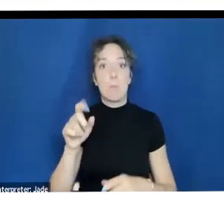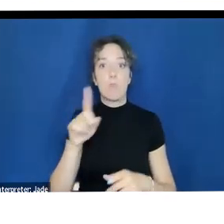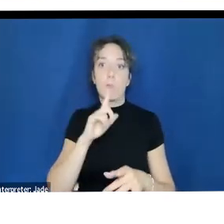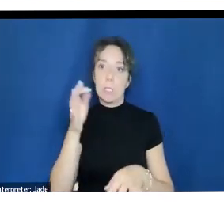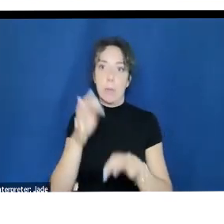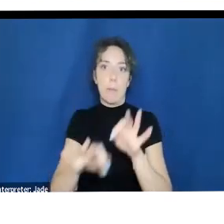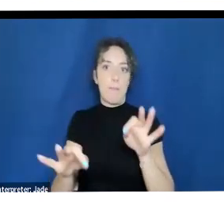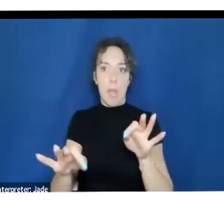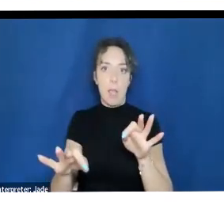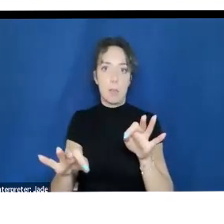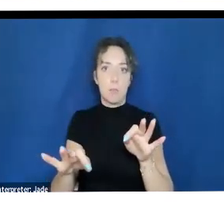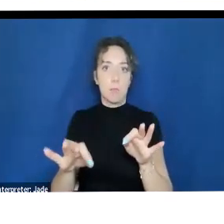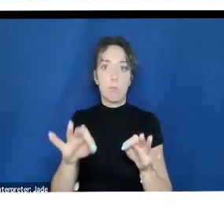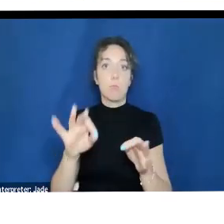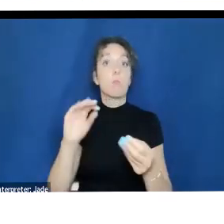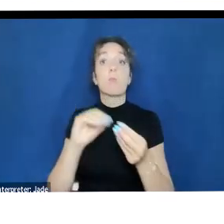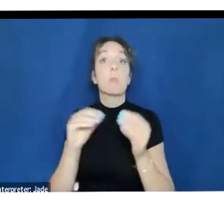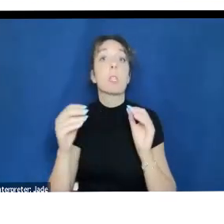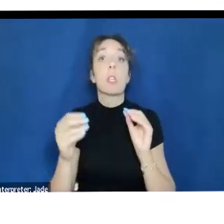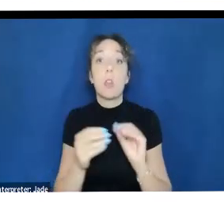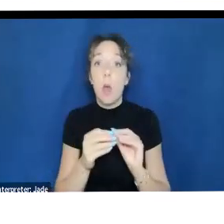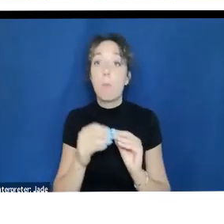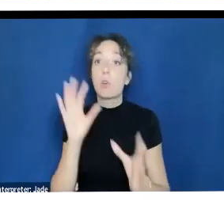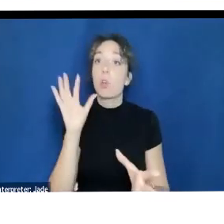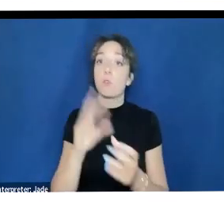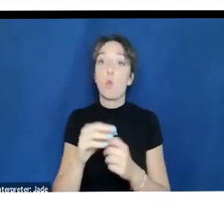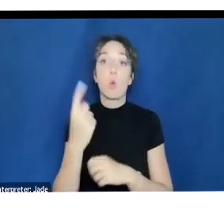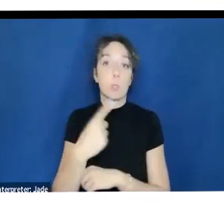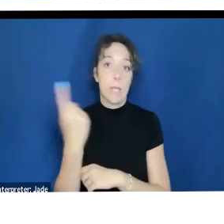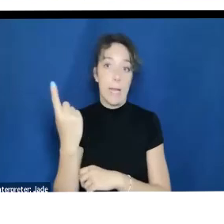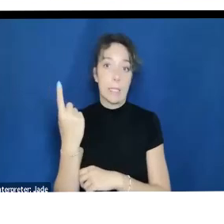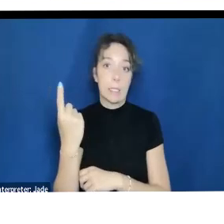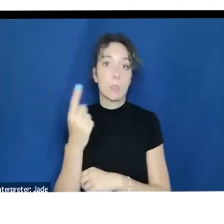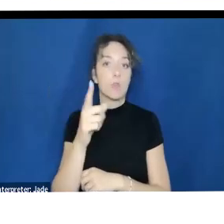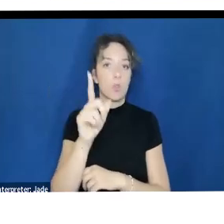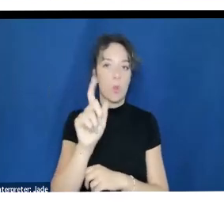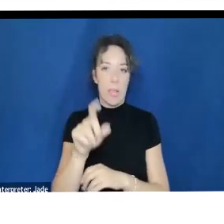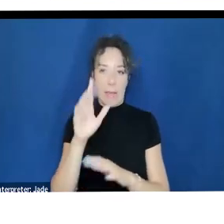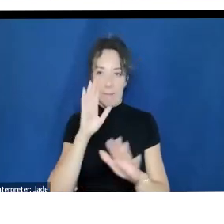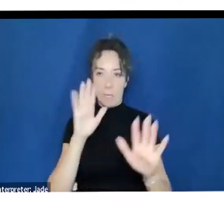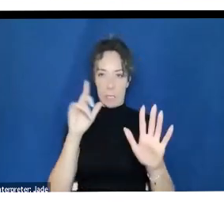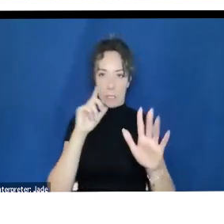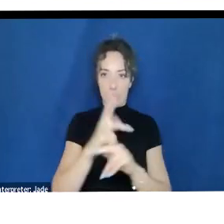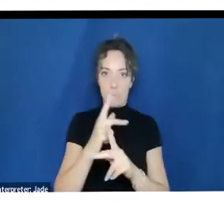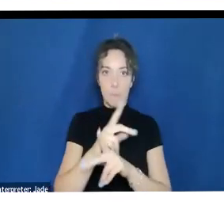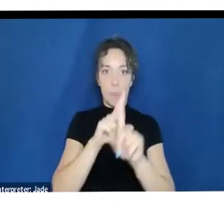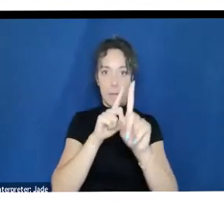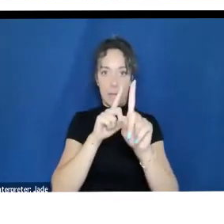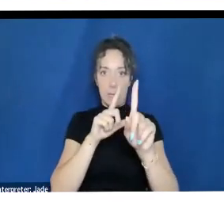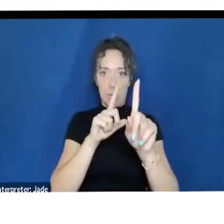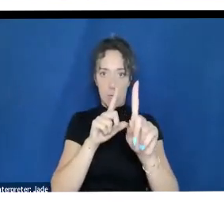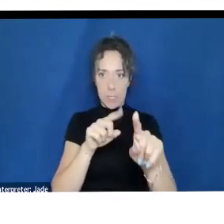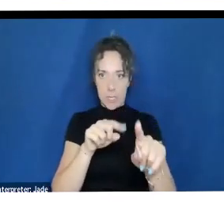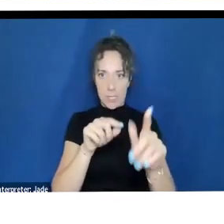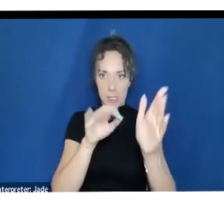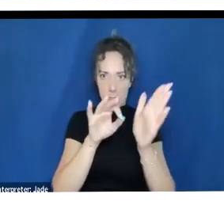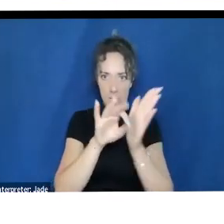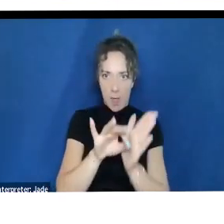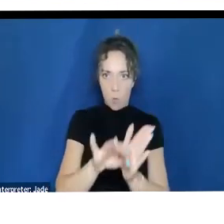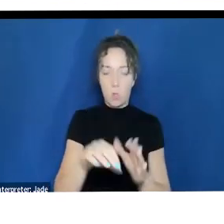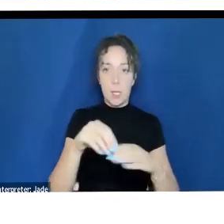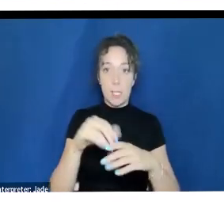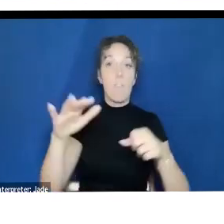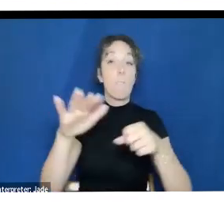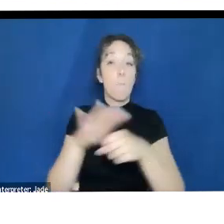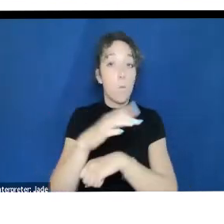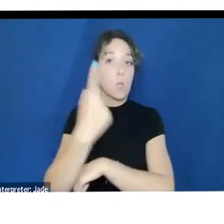the number of total days. So you'll have to kind of map the attendance accounting into full